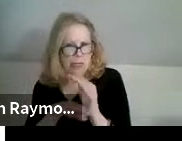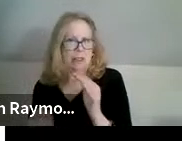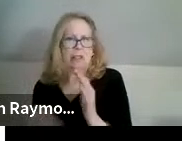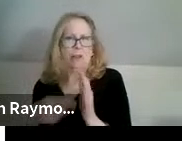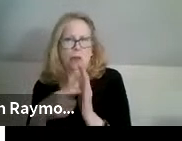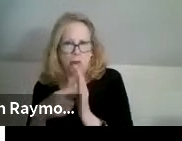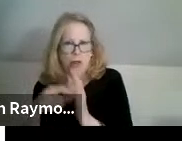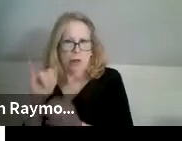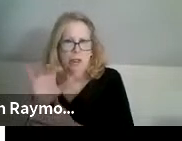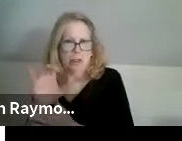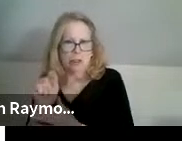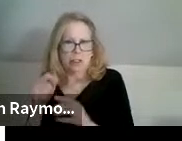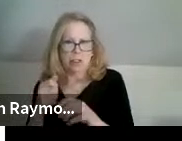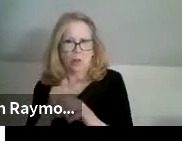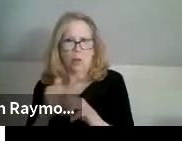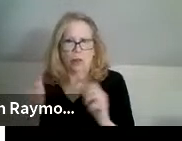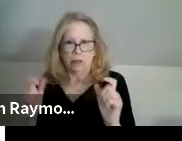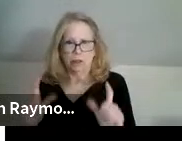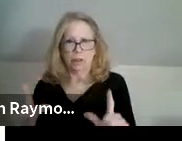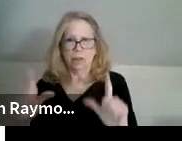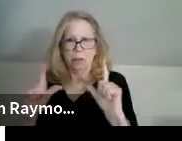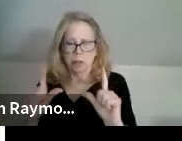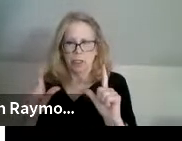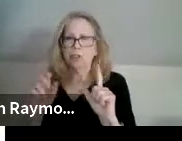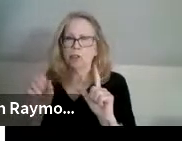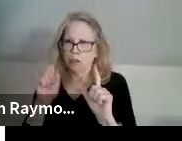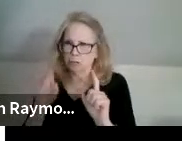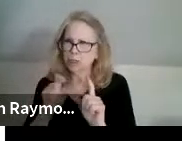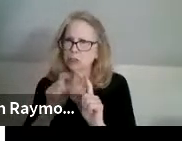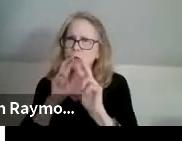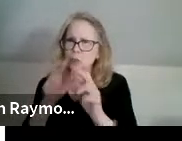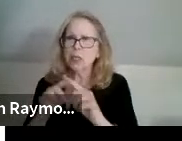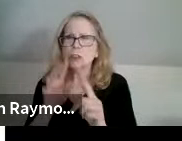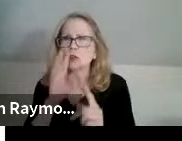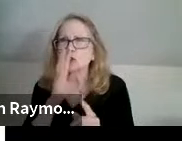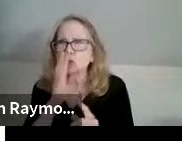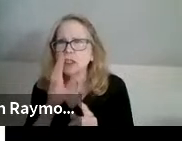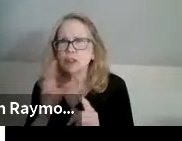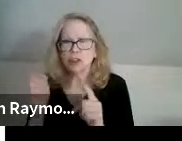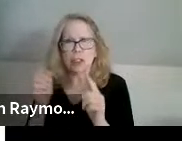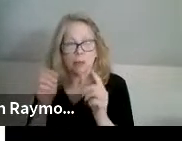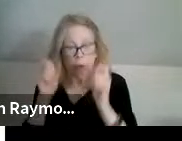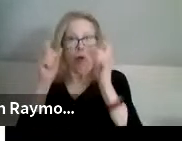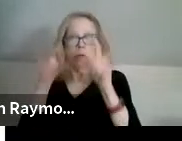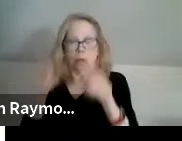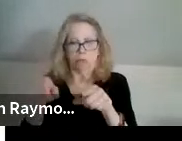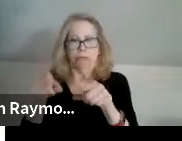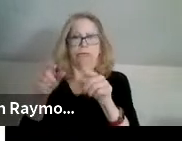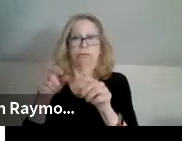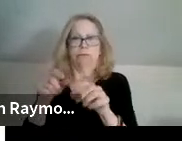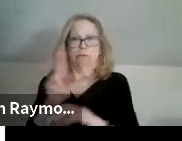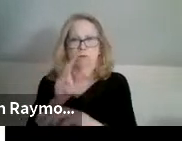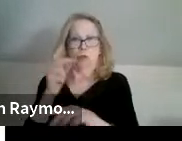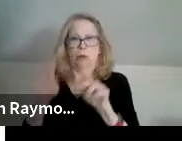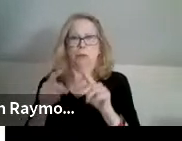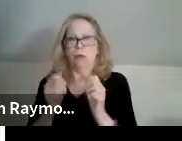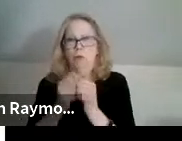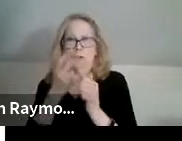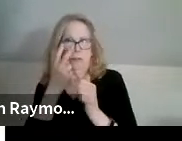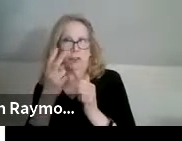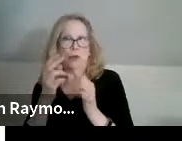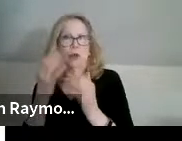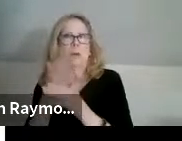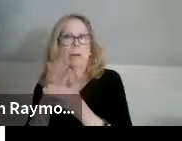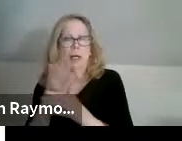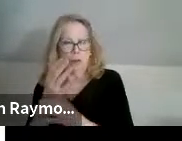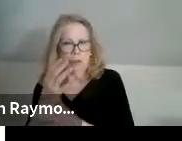a display screen shall be speech output enabled for full and independent use by people with visual impairments. And